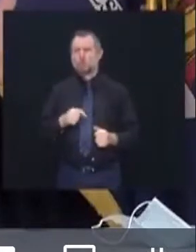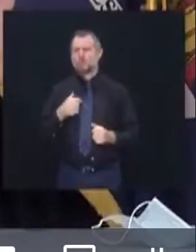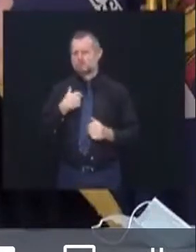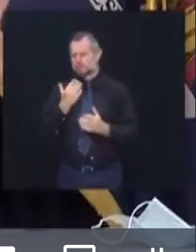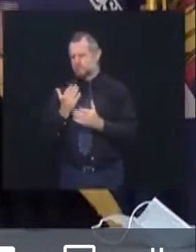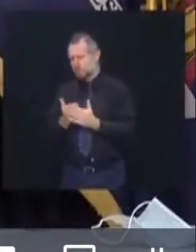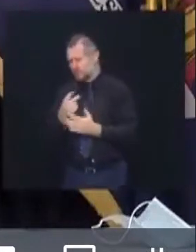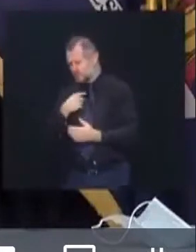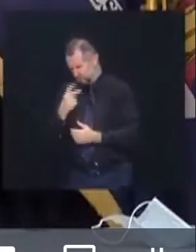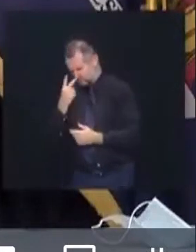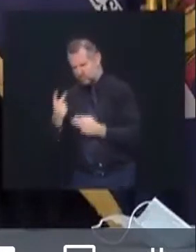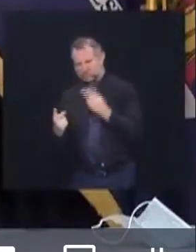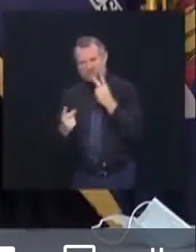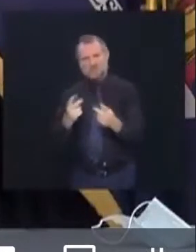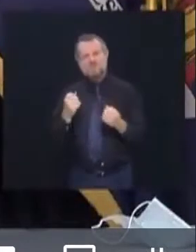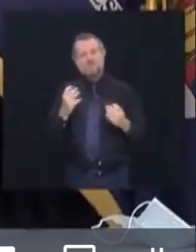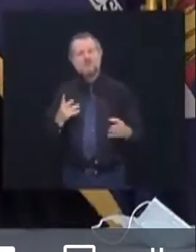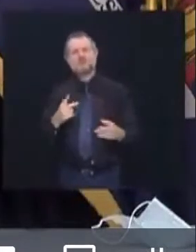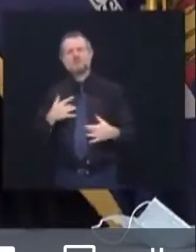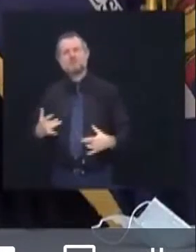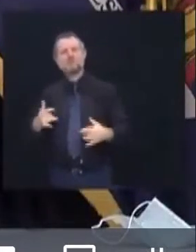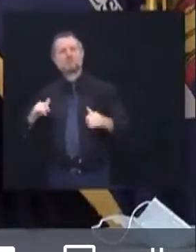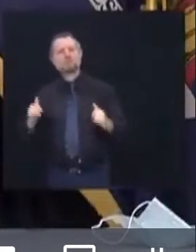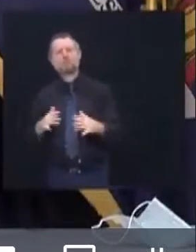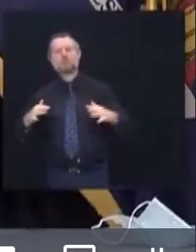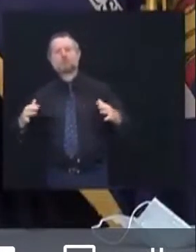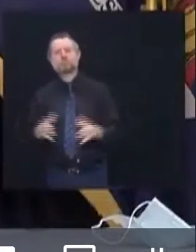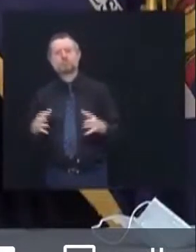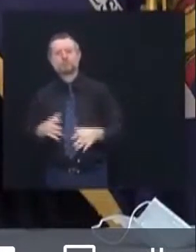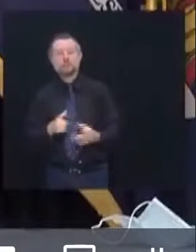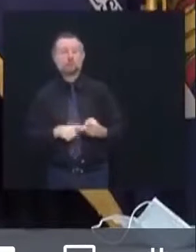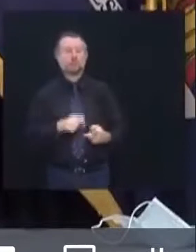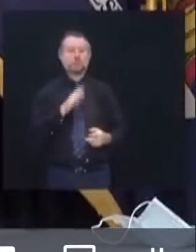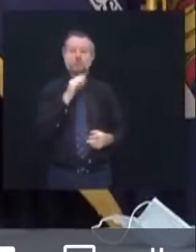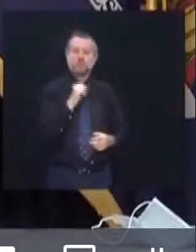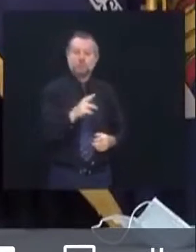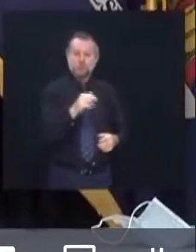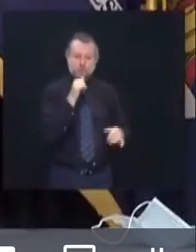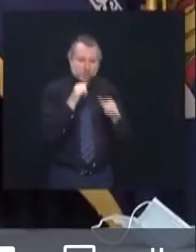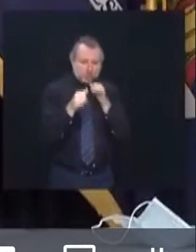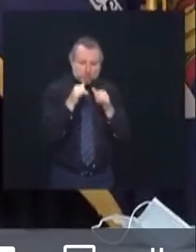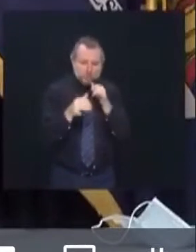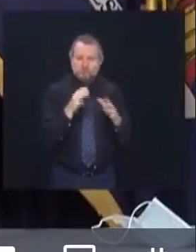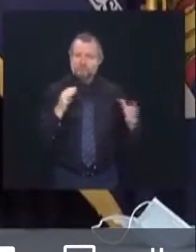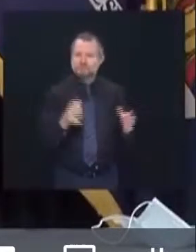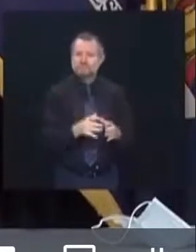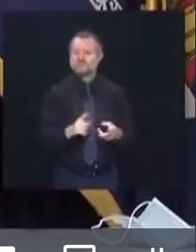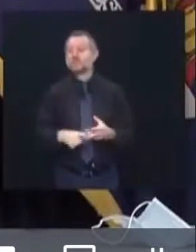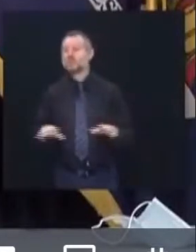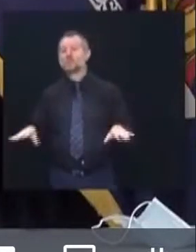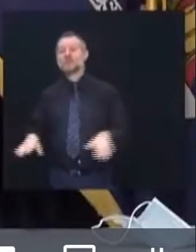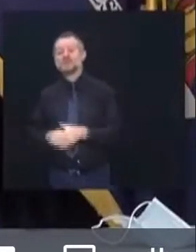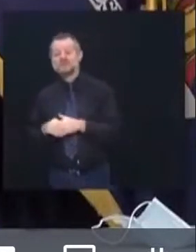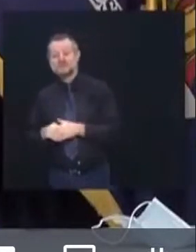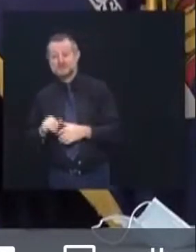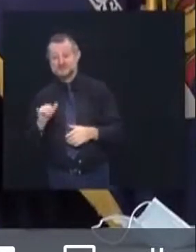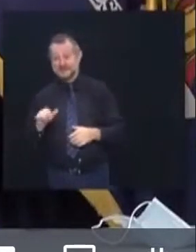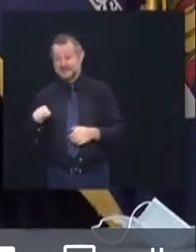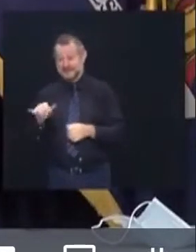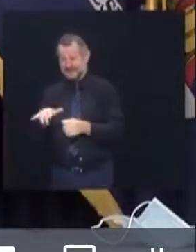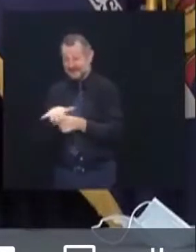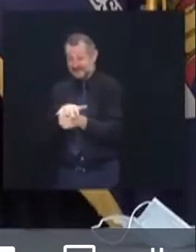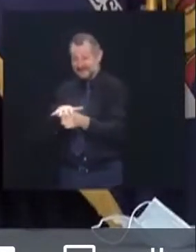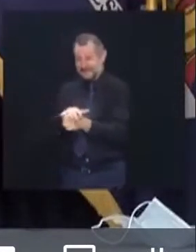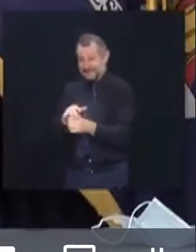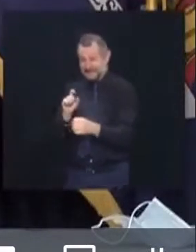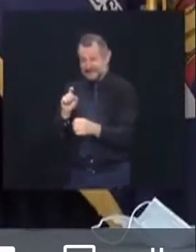specific bars, to specific weddings. So if there are specific mitigation measures